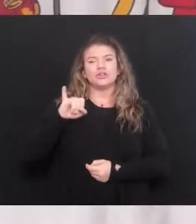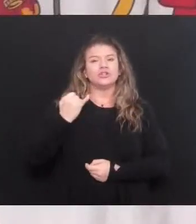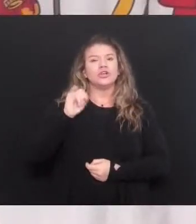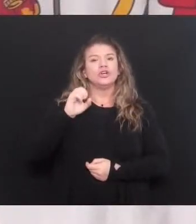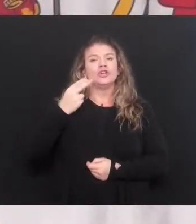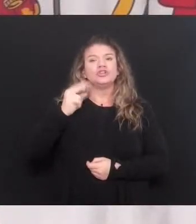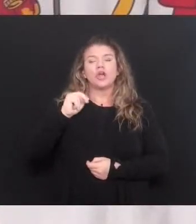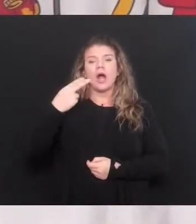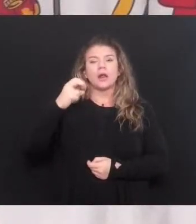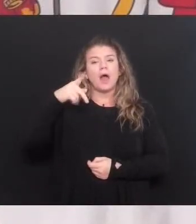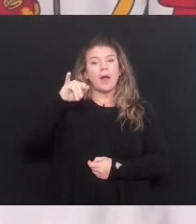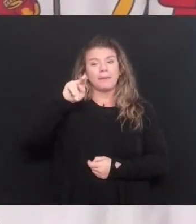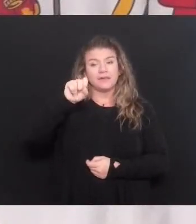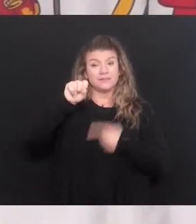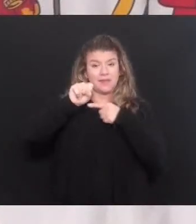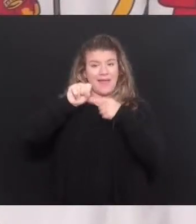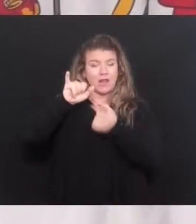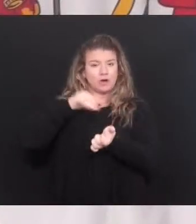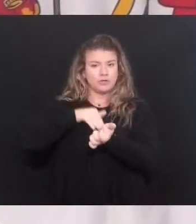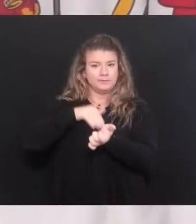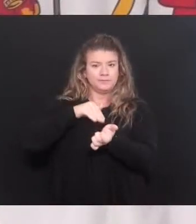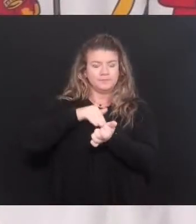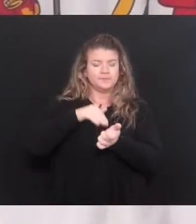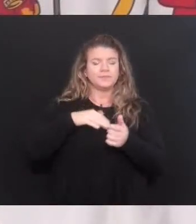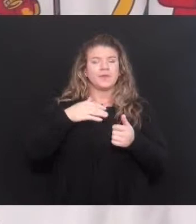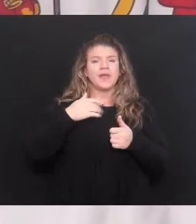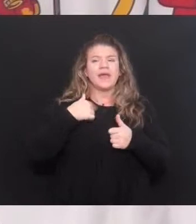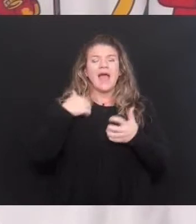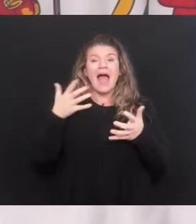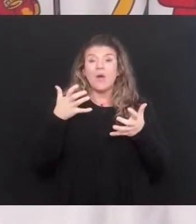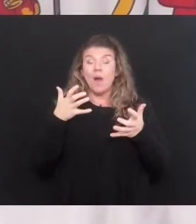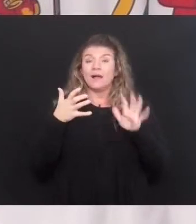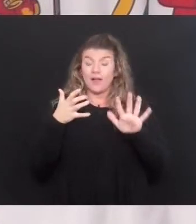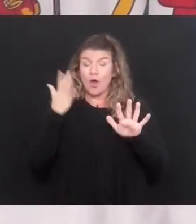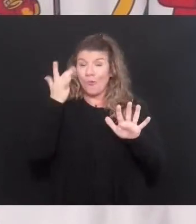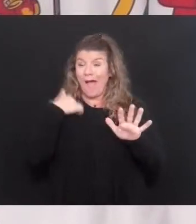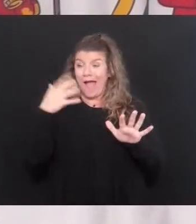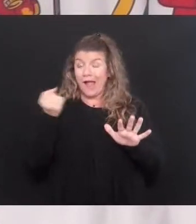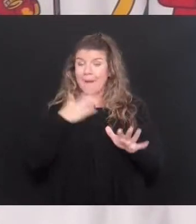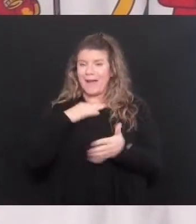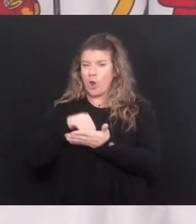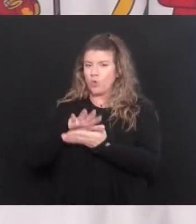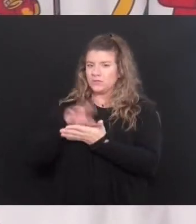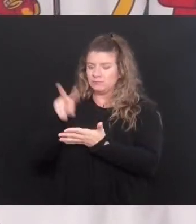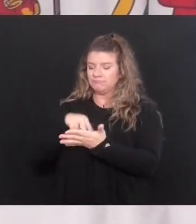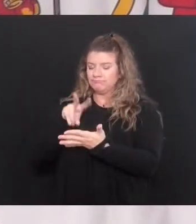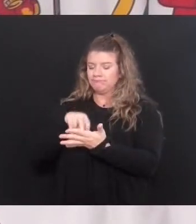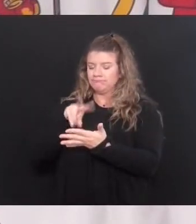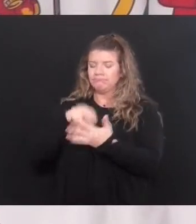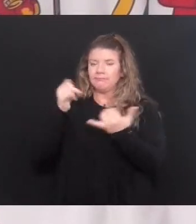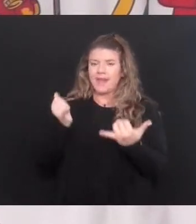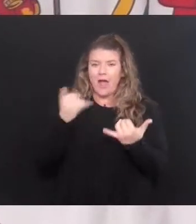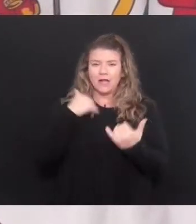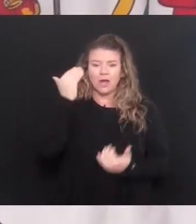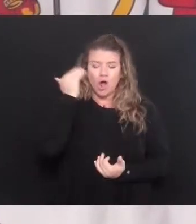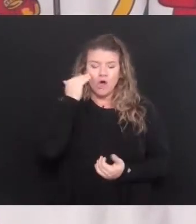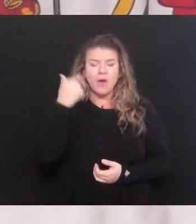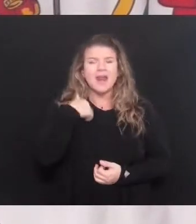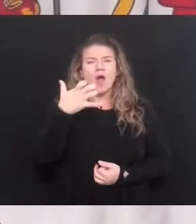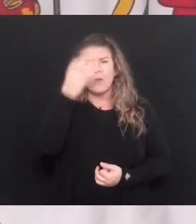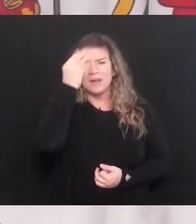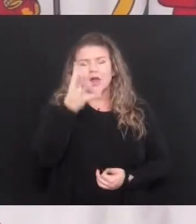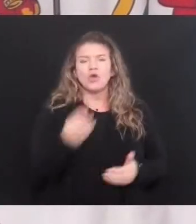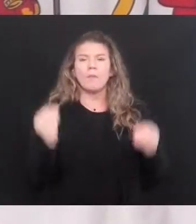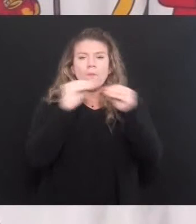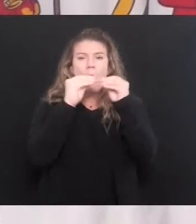Hopkins just one second. You know, I want to, you know, because like I said, I got my notes and everything, and I want to tell you more